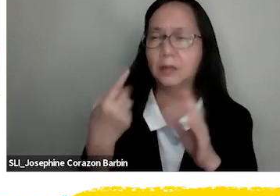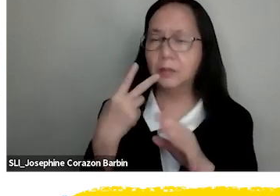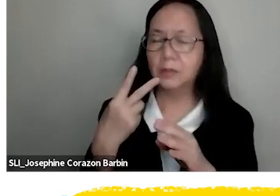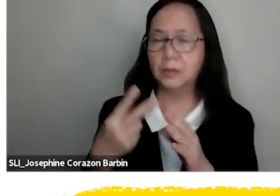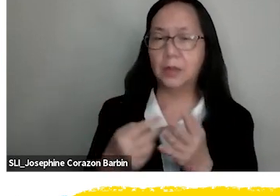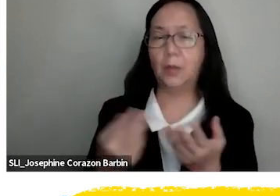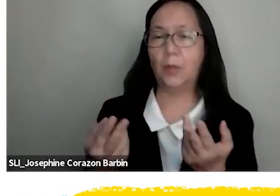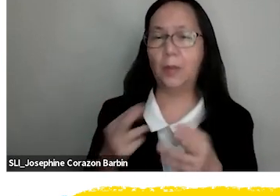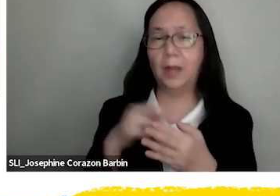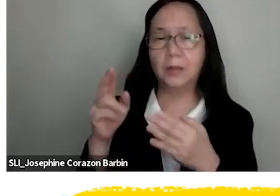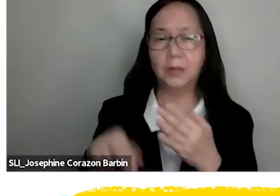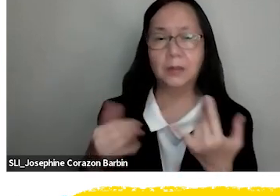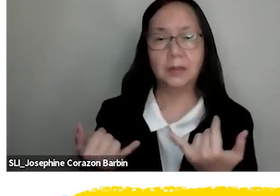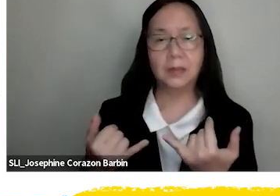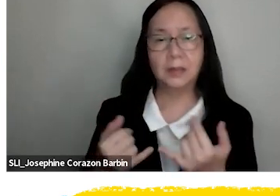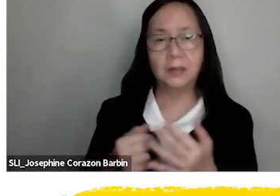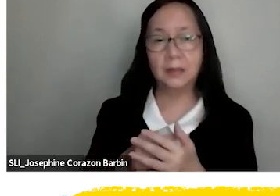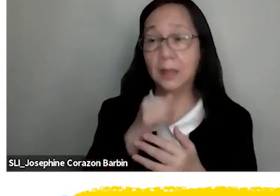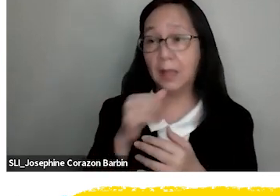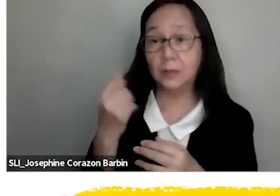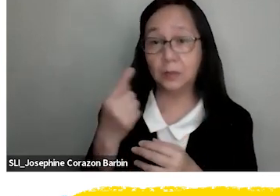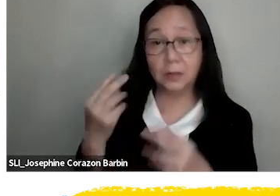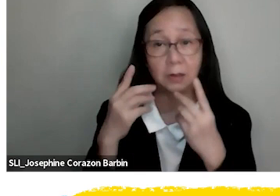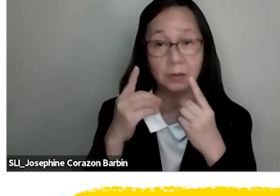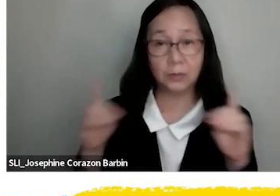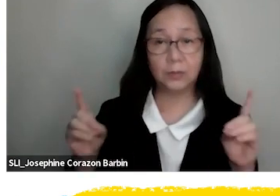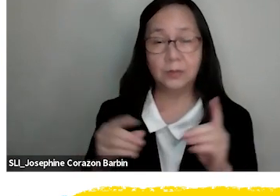that not only the declaration,